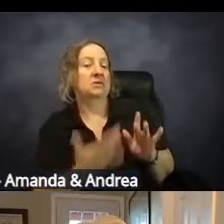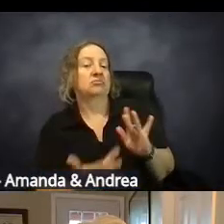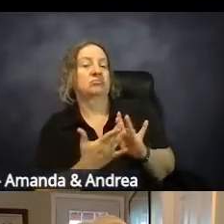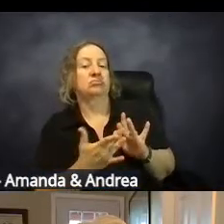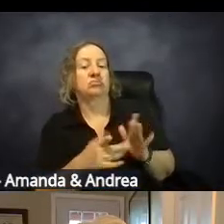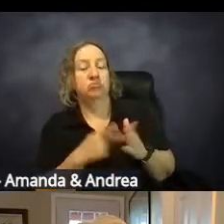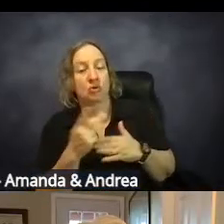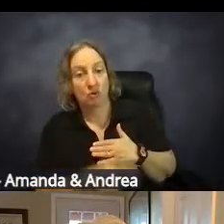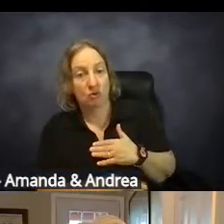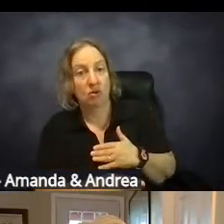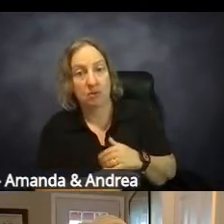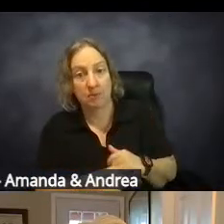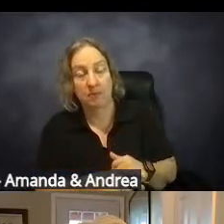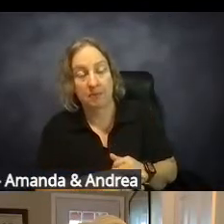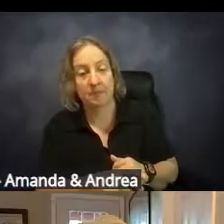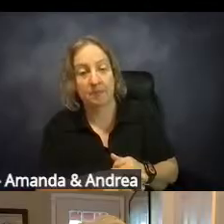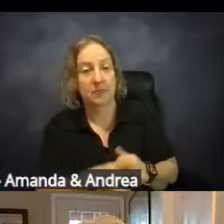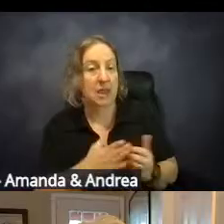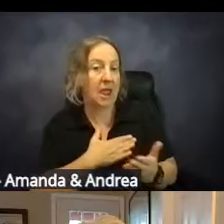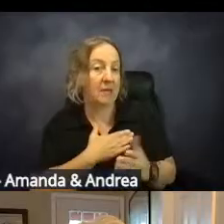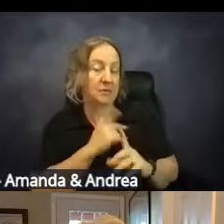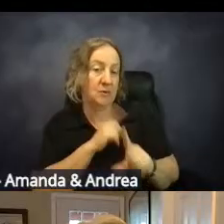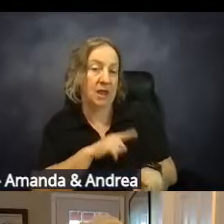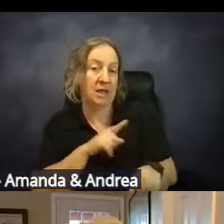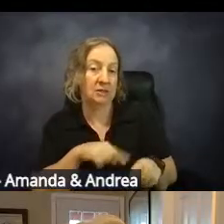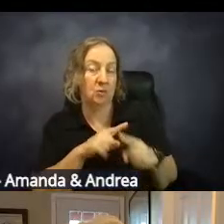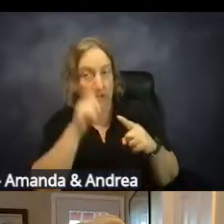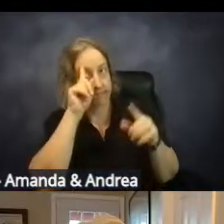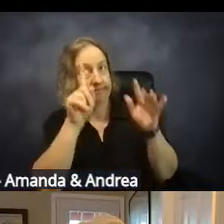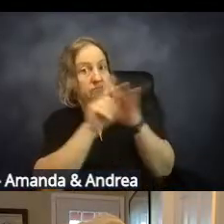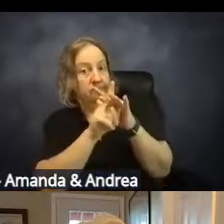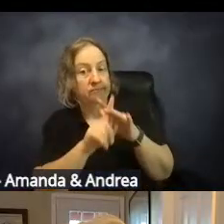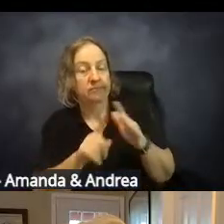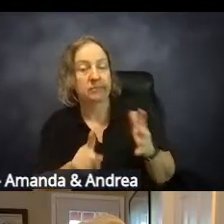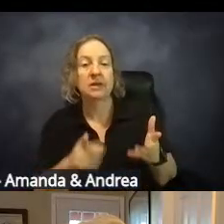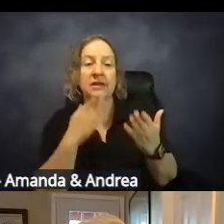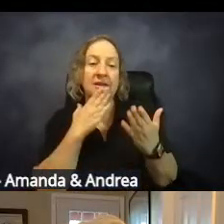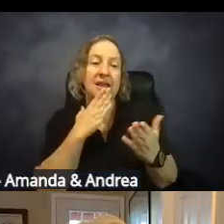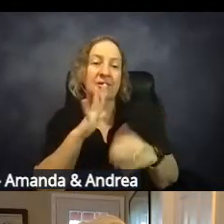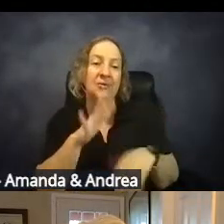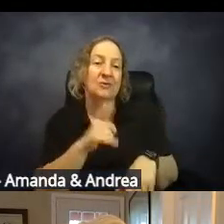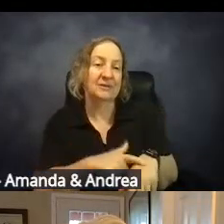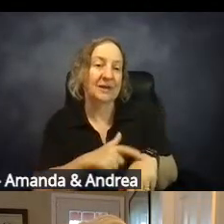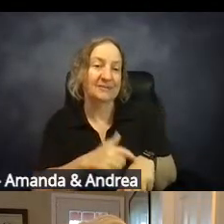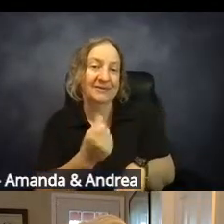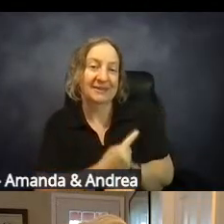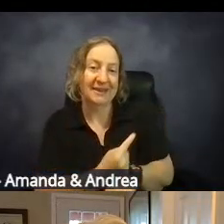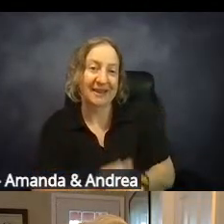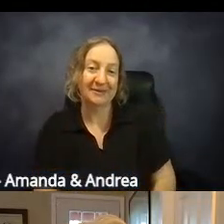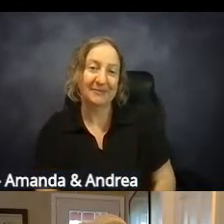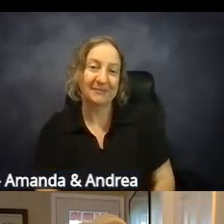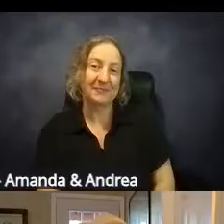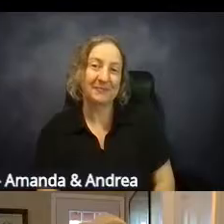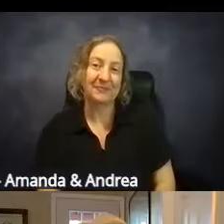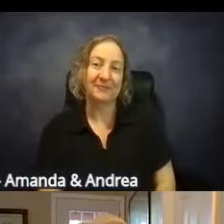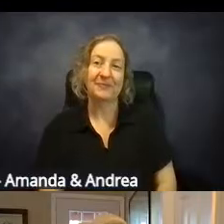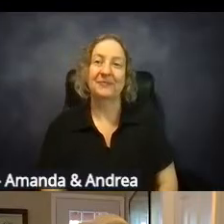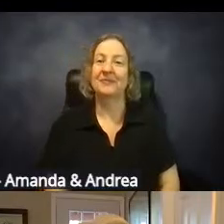We're happy to, answer those questions as they come to you. And just want to thank you all for your time today. Thank